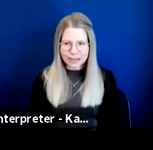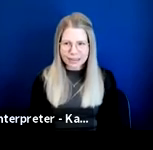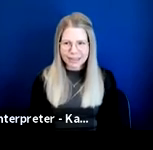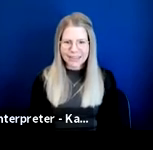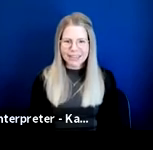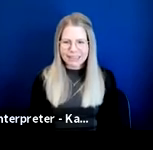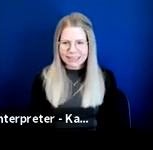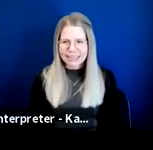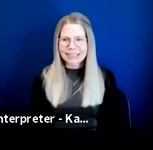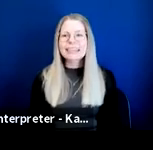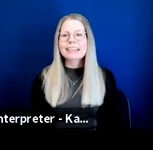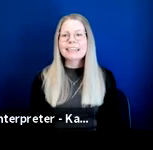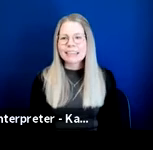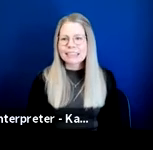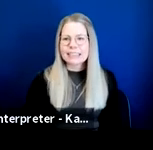interpreter.